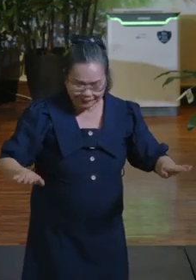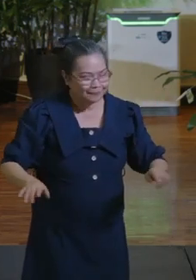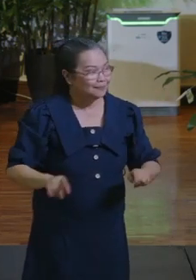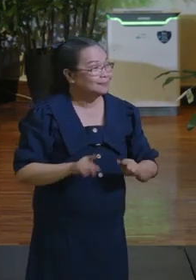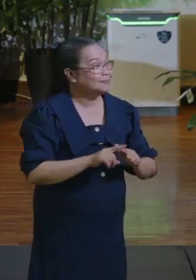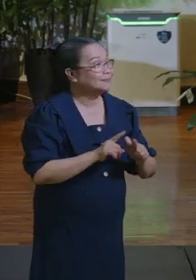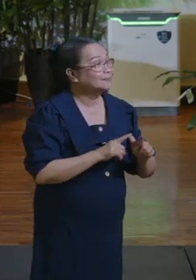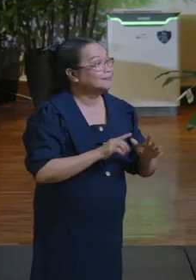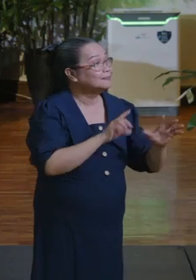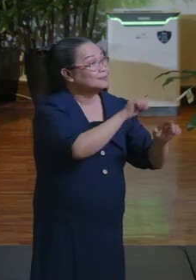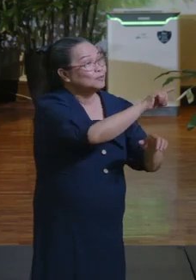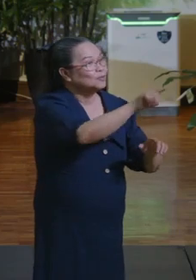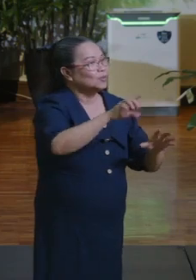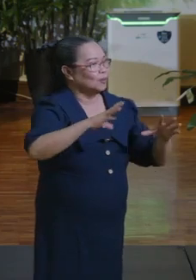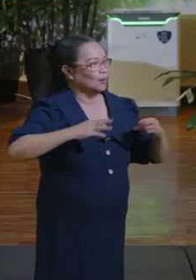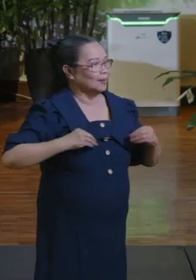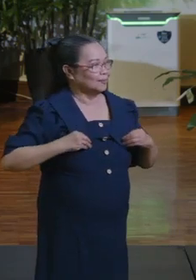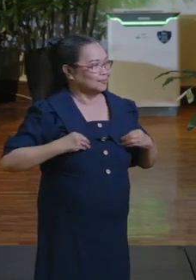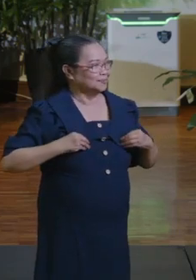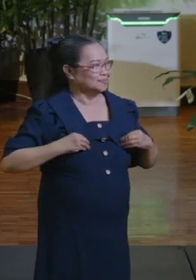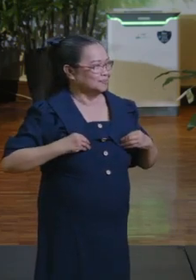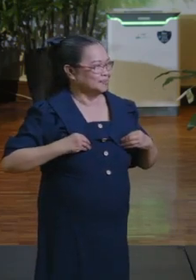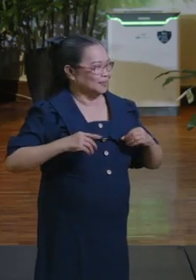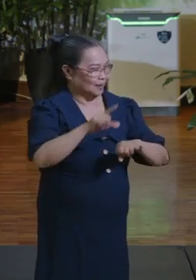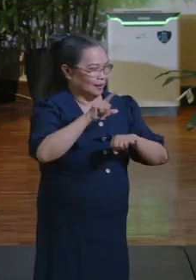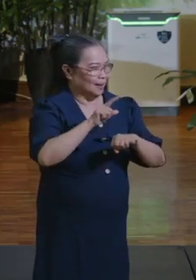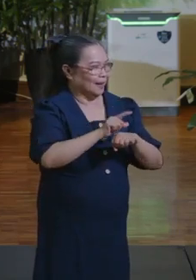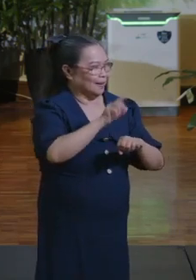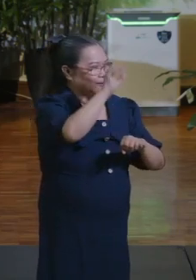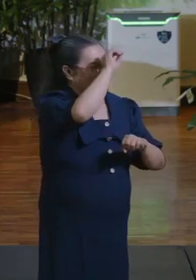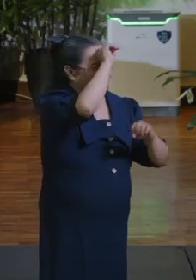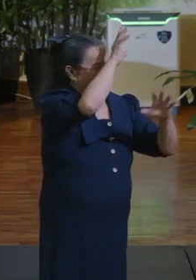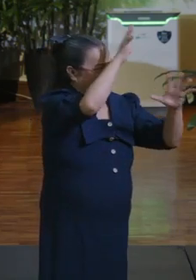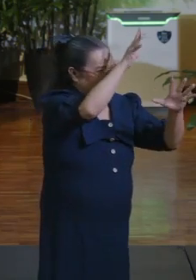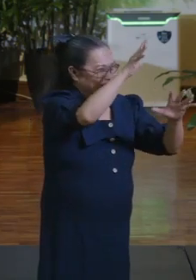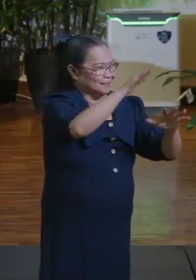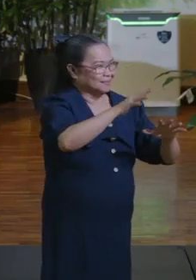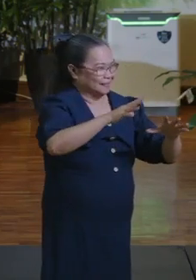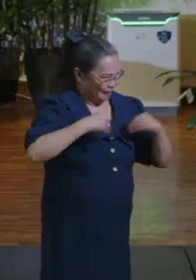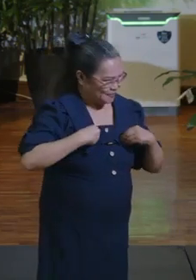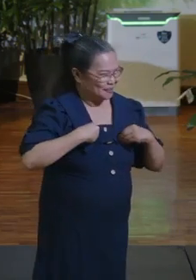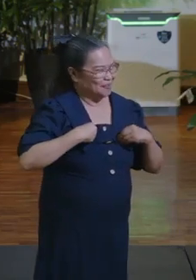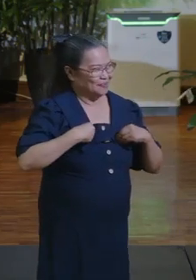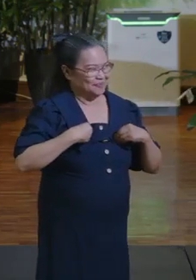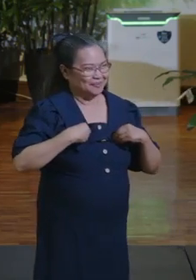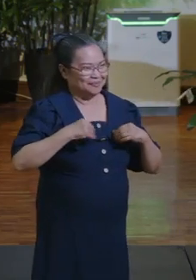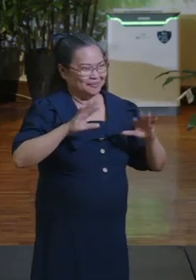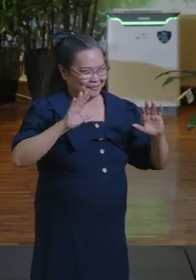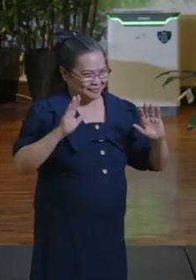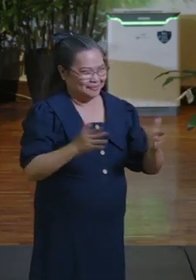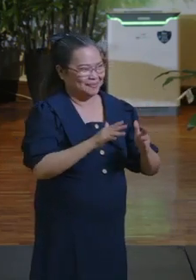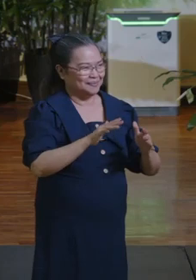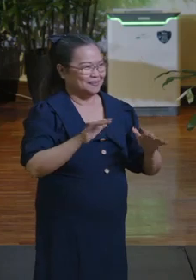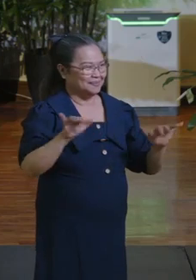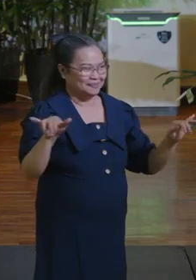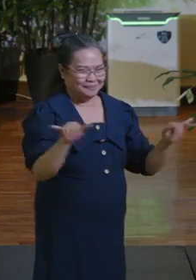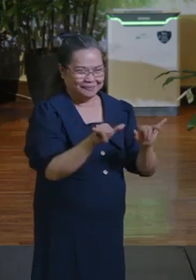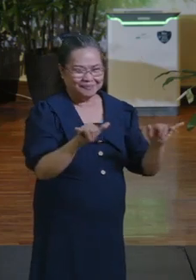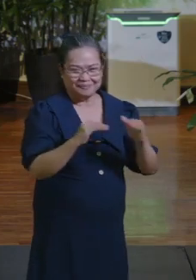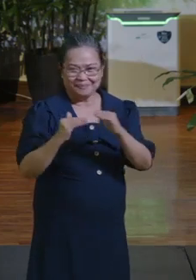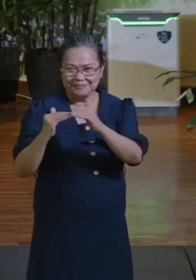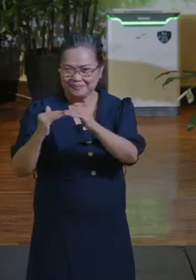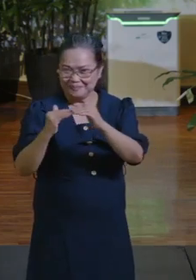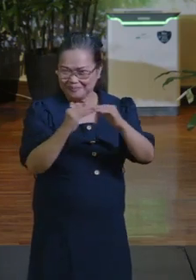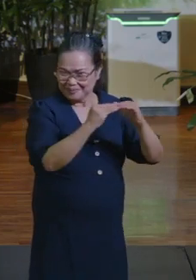then heirs, tagapagmana, heirs of God, and fellow heirs